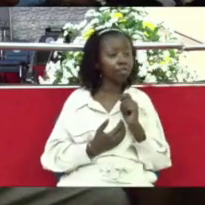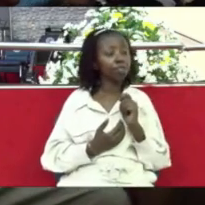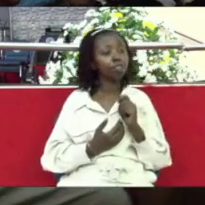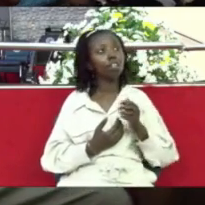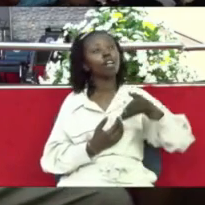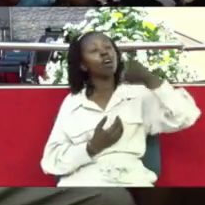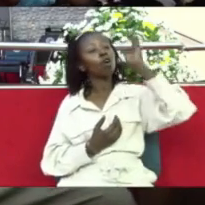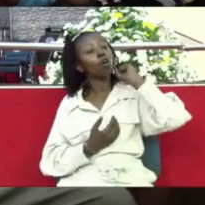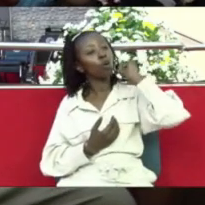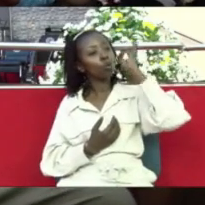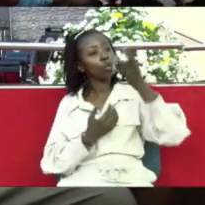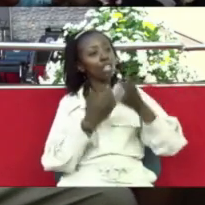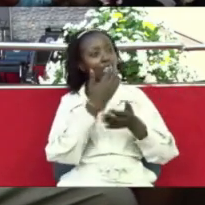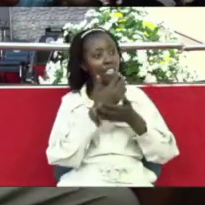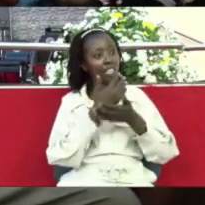God will take care of me.